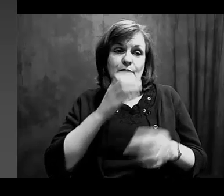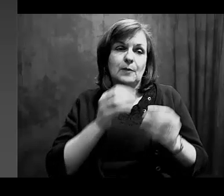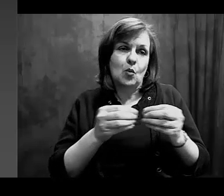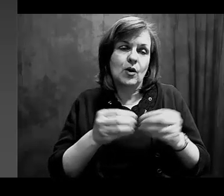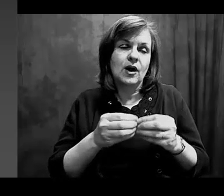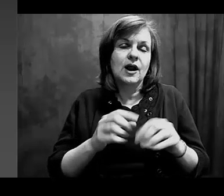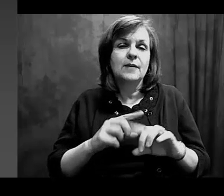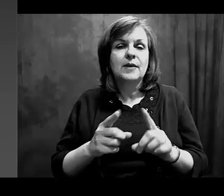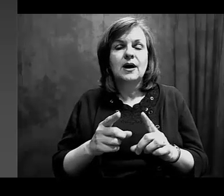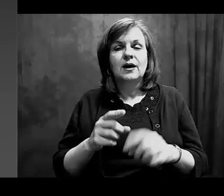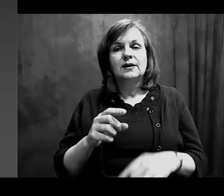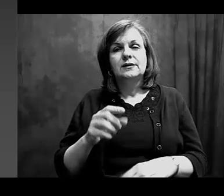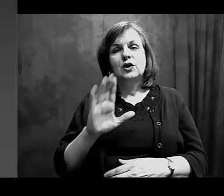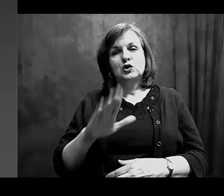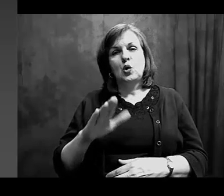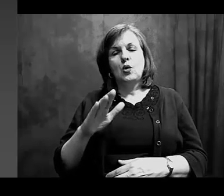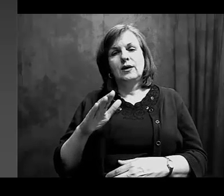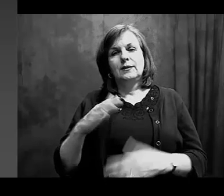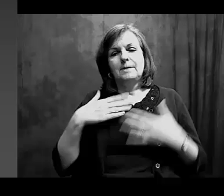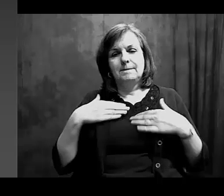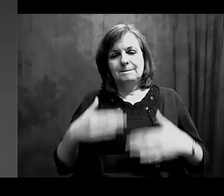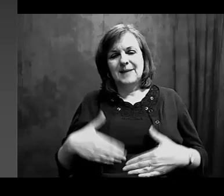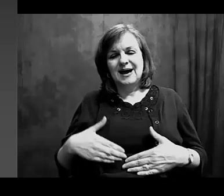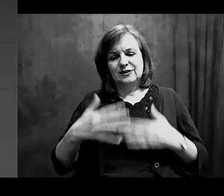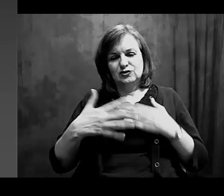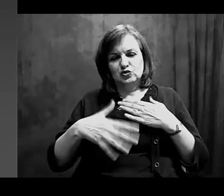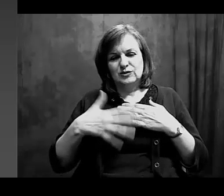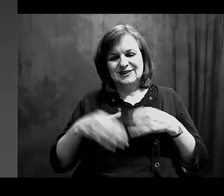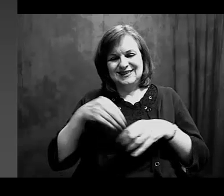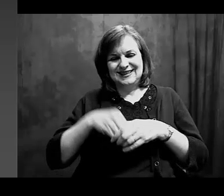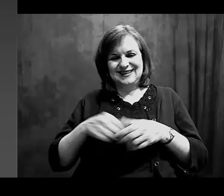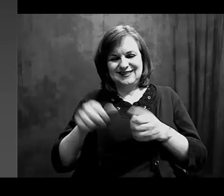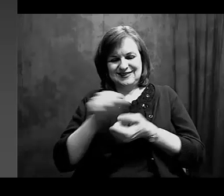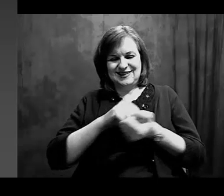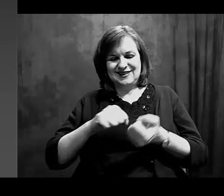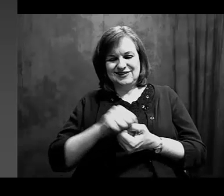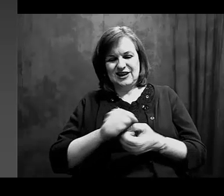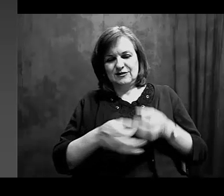Actually taking up water, you ingest about